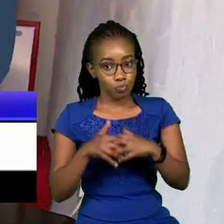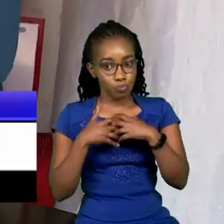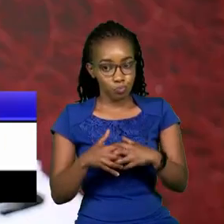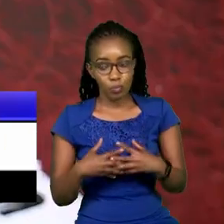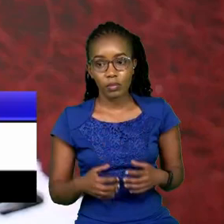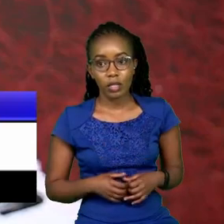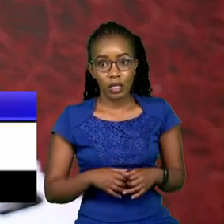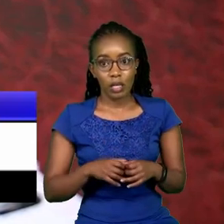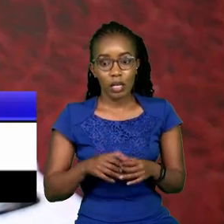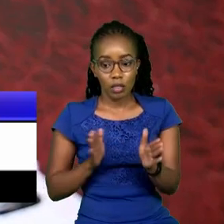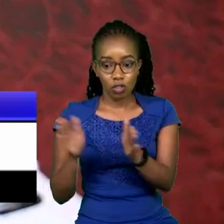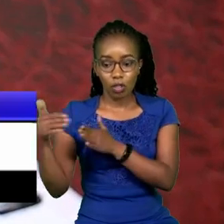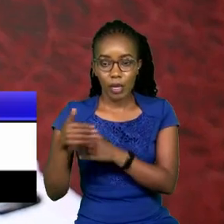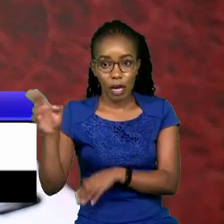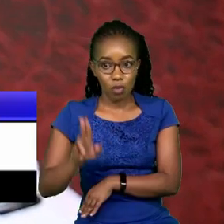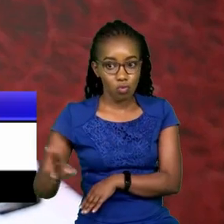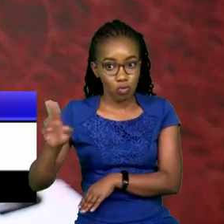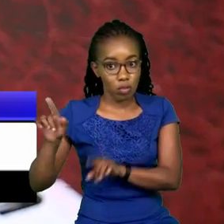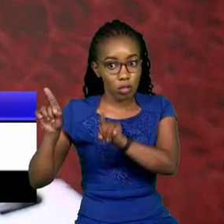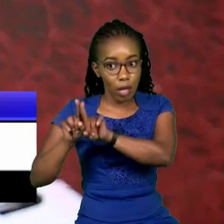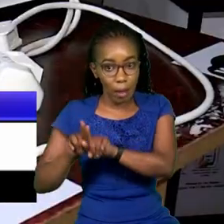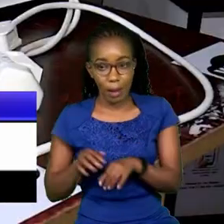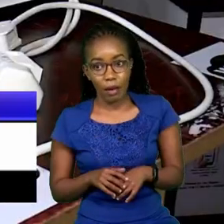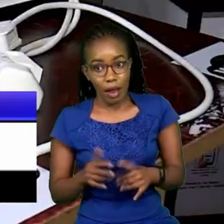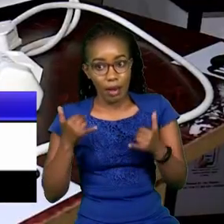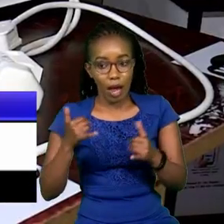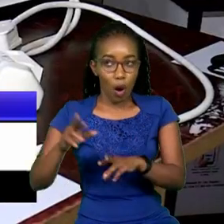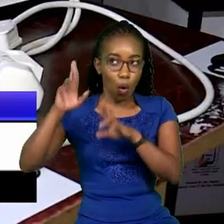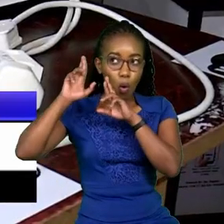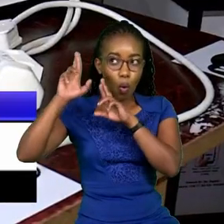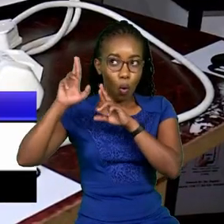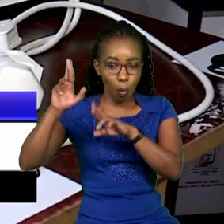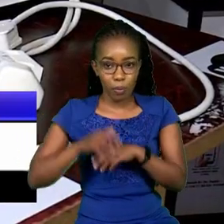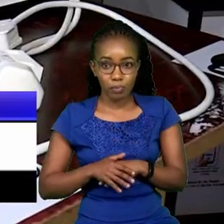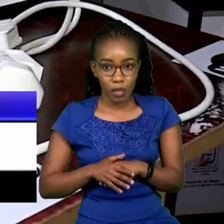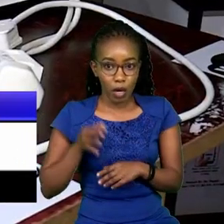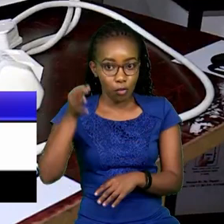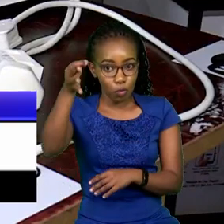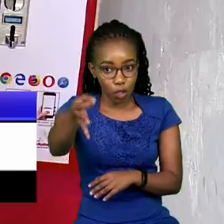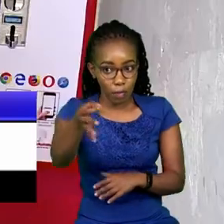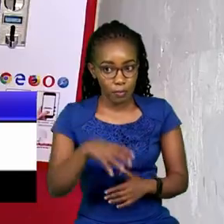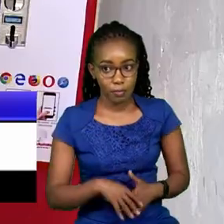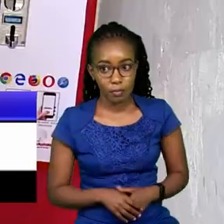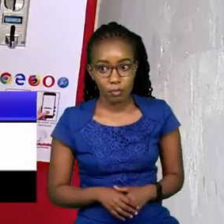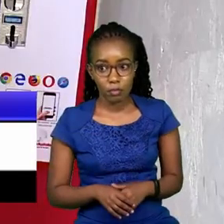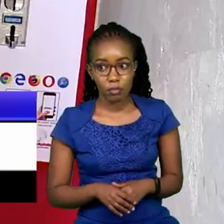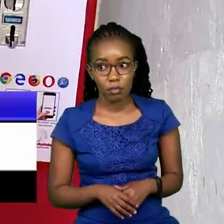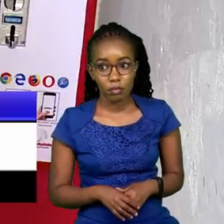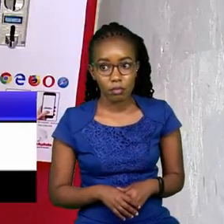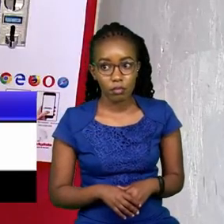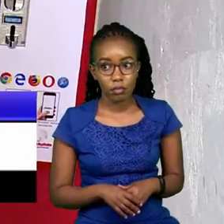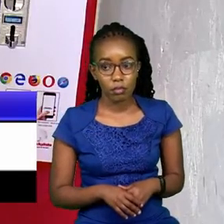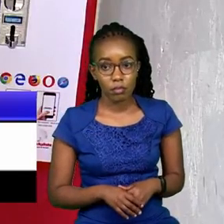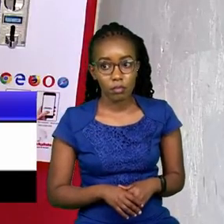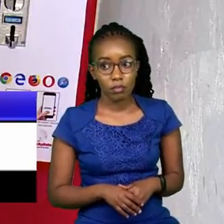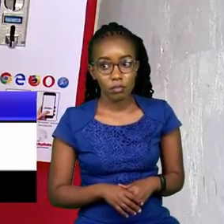far as Jamaica, Bosco says that it could be a hope for a bigger breakthrough in the near future. Well, as they say,